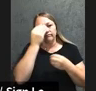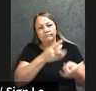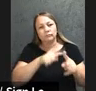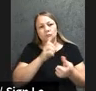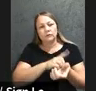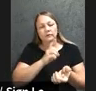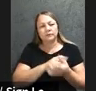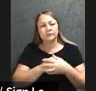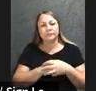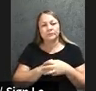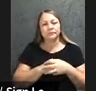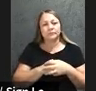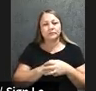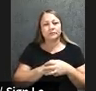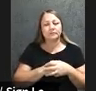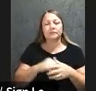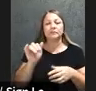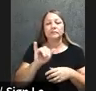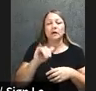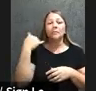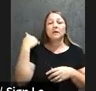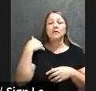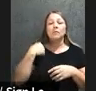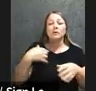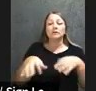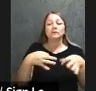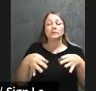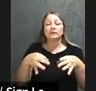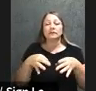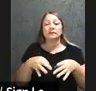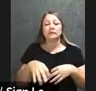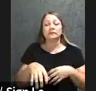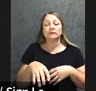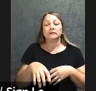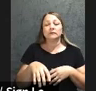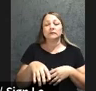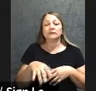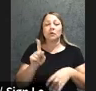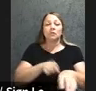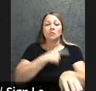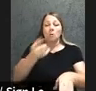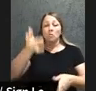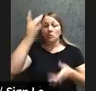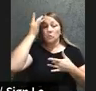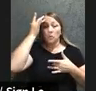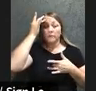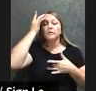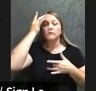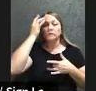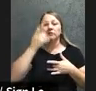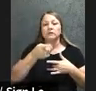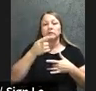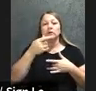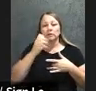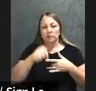And as I was talking about before, some people with long COVID may be entitled to workplace accommodations.